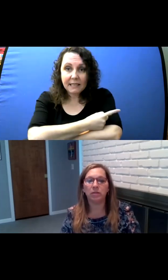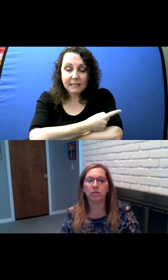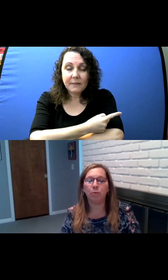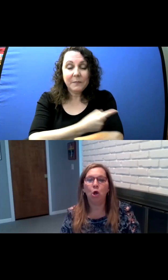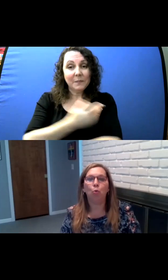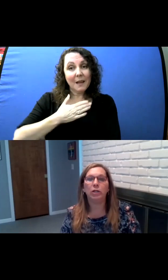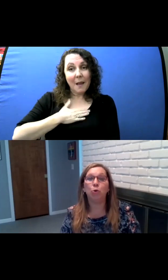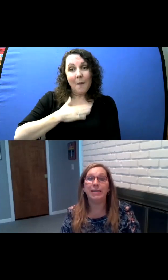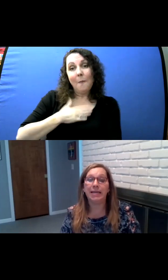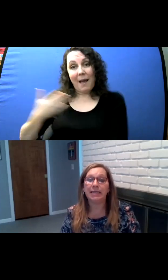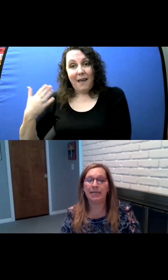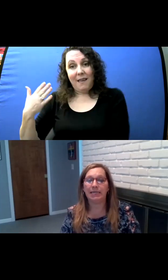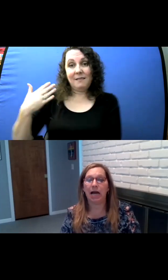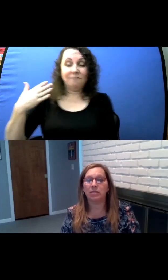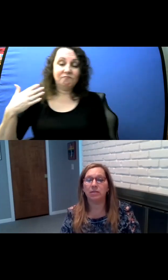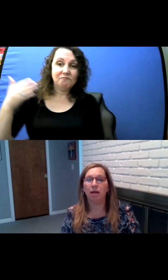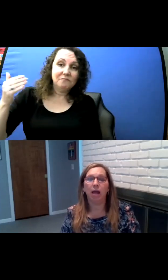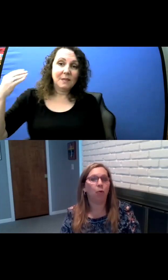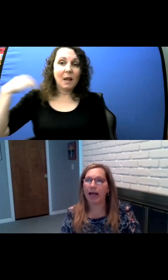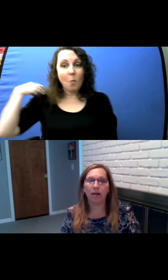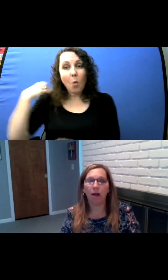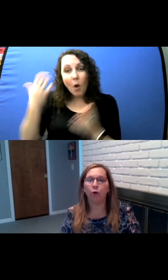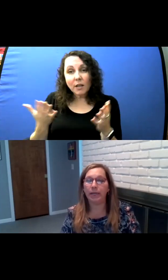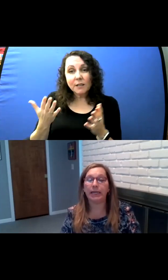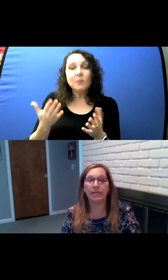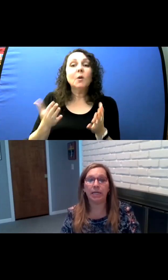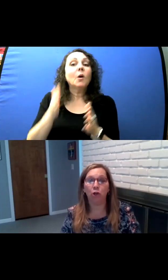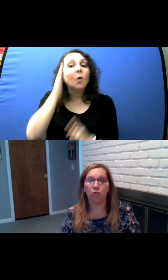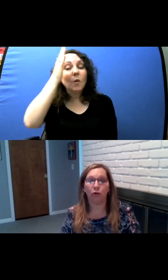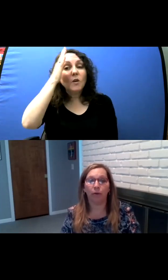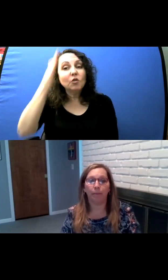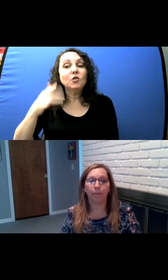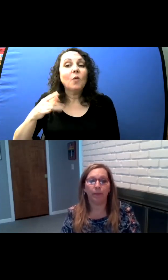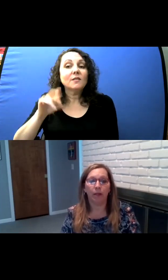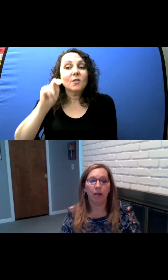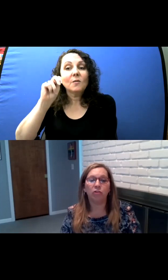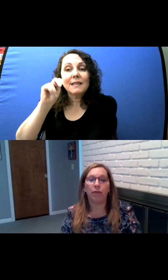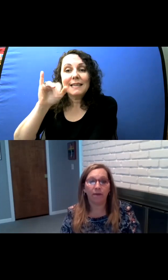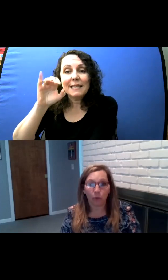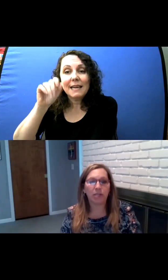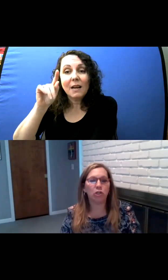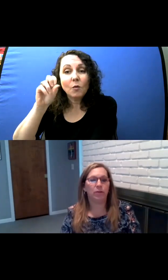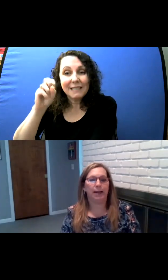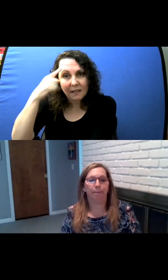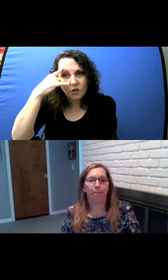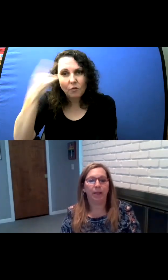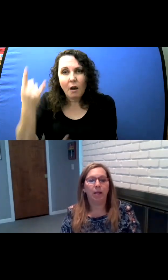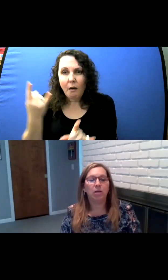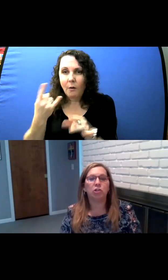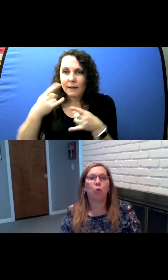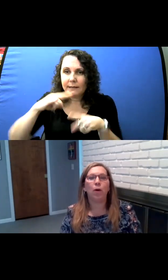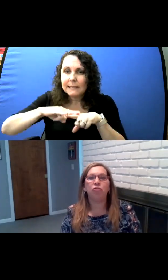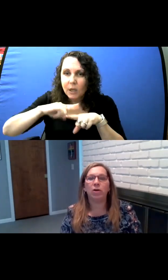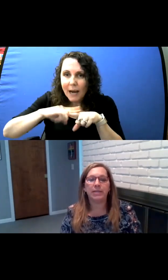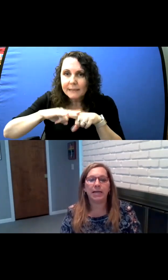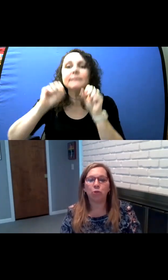Health System, will do a nicotine test and will not hire a nicotine user. So they have the right to do that.